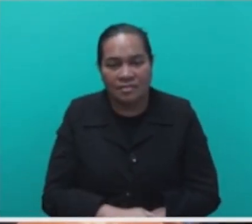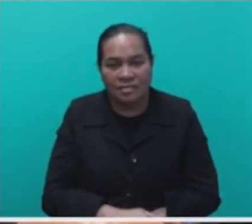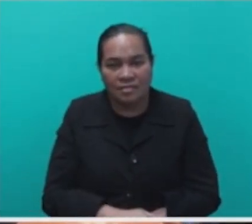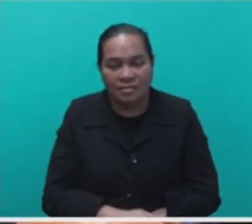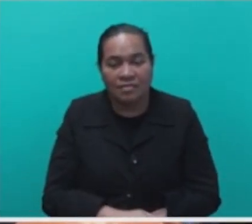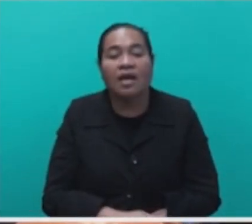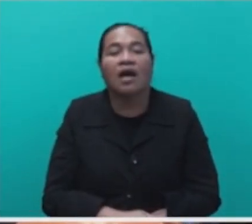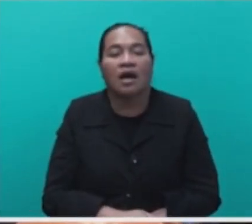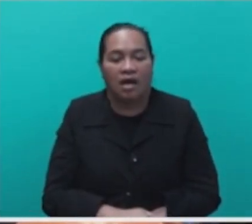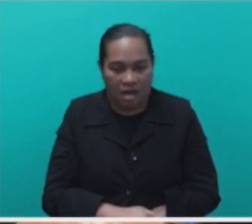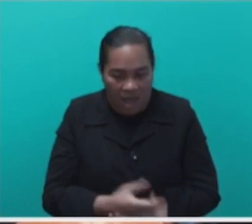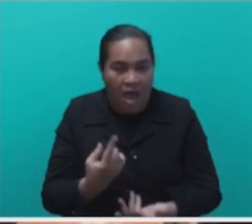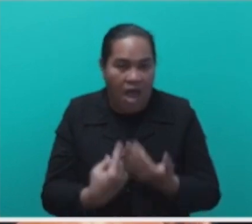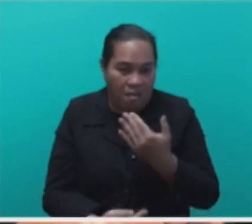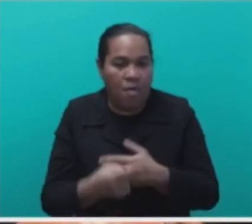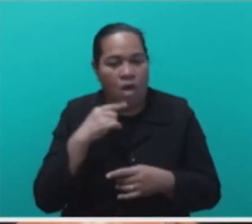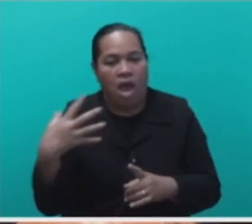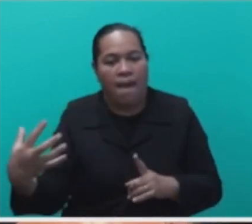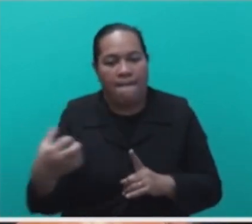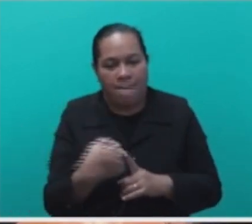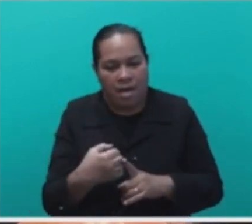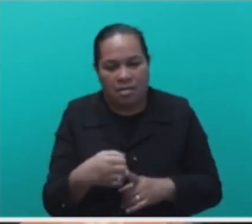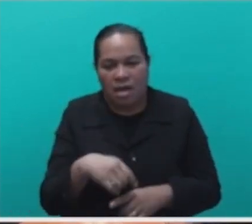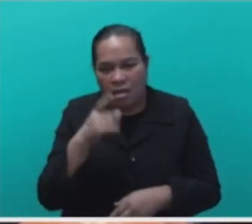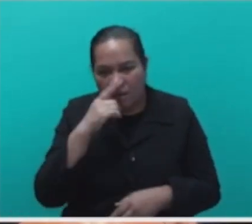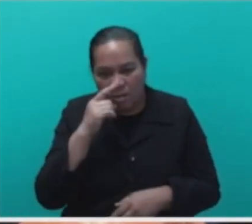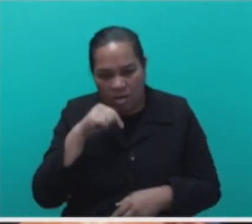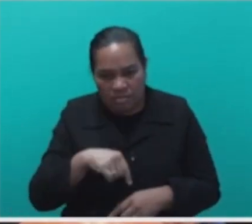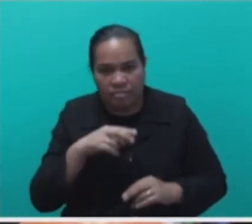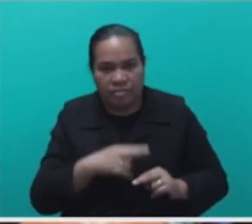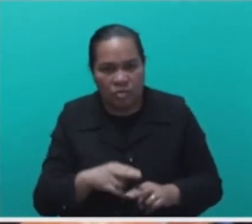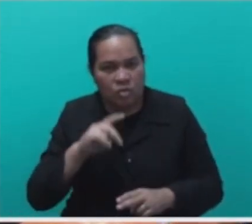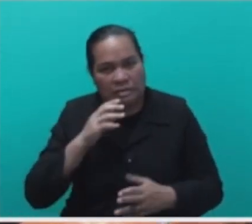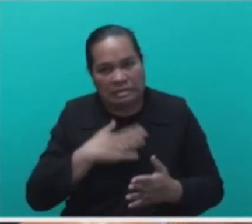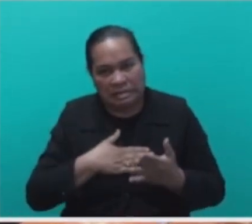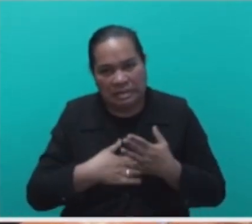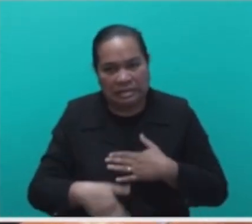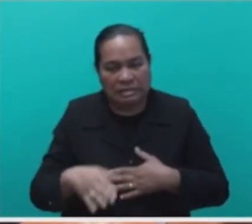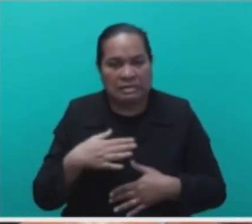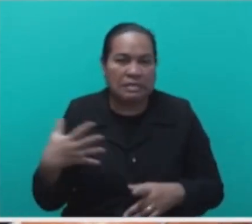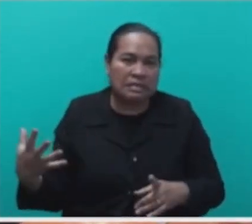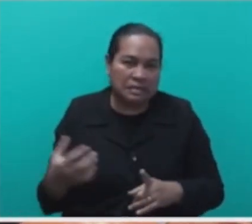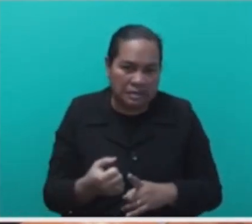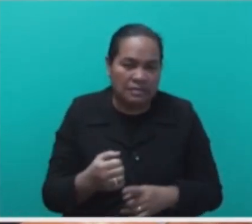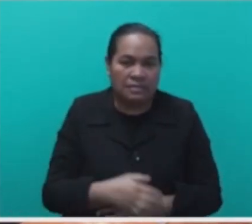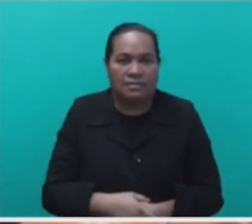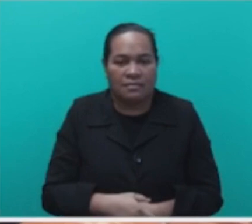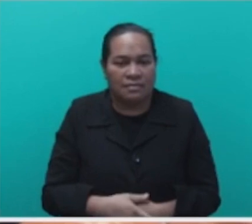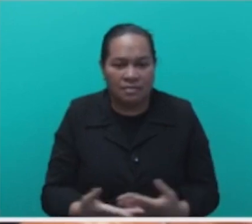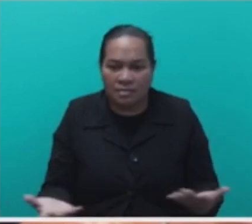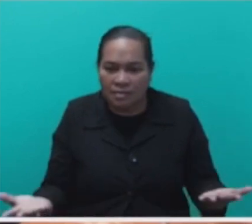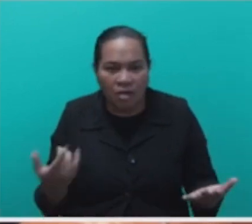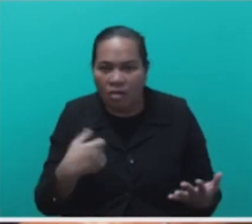Which impacts the daily lives of ordinary Fijians. There are no measures, Mr.